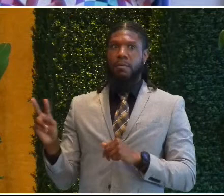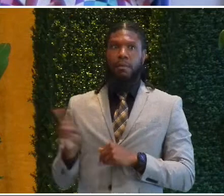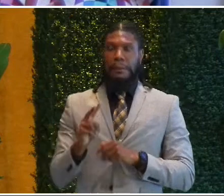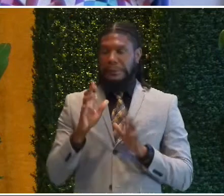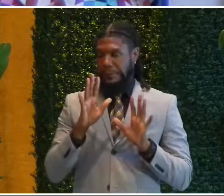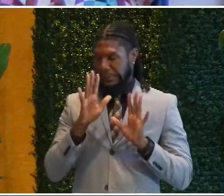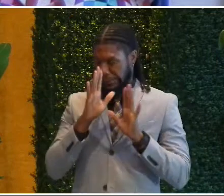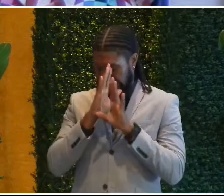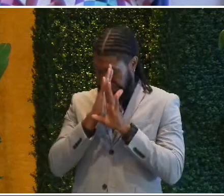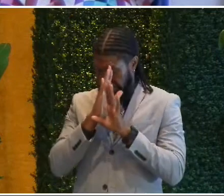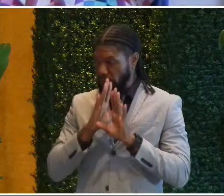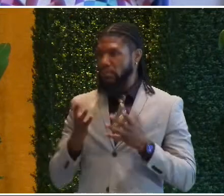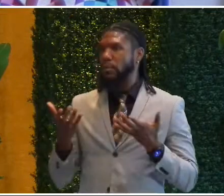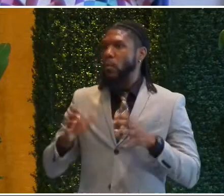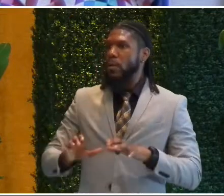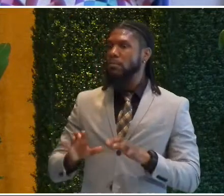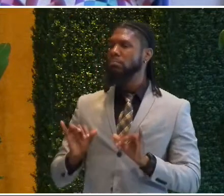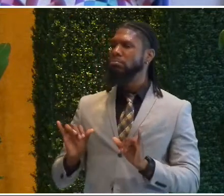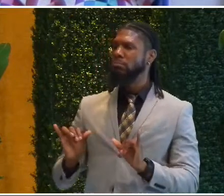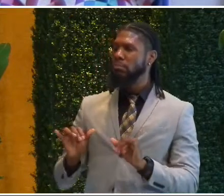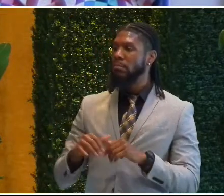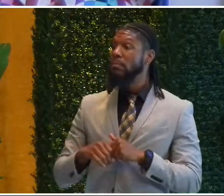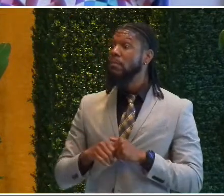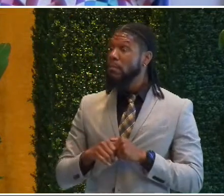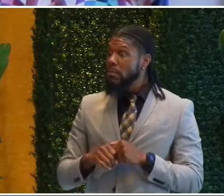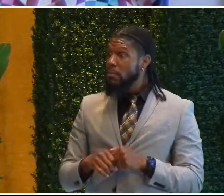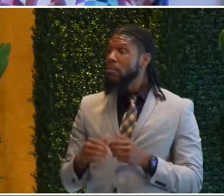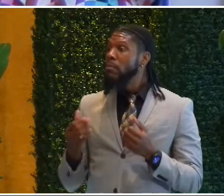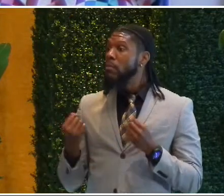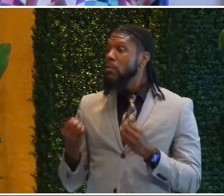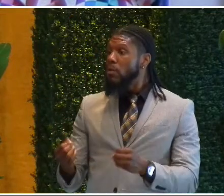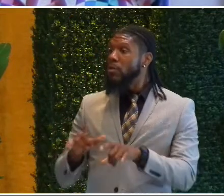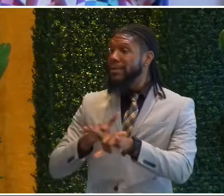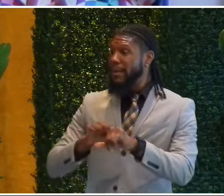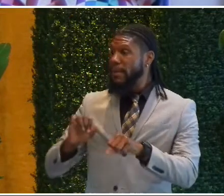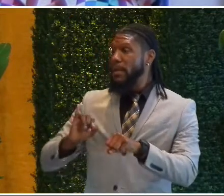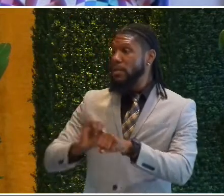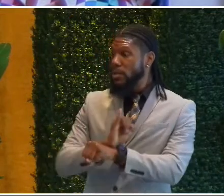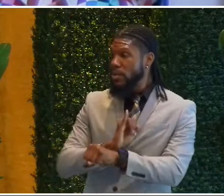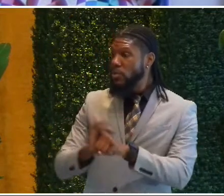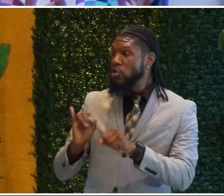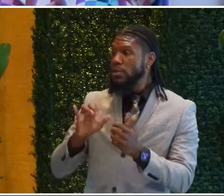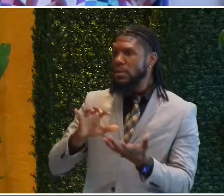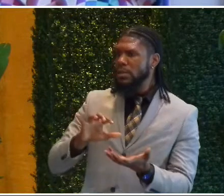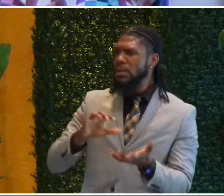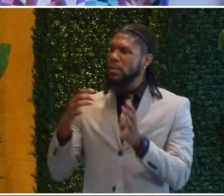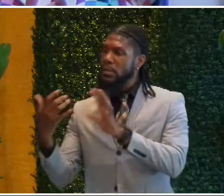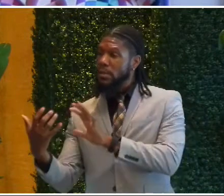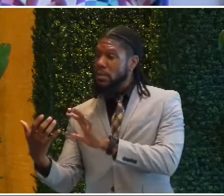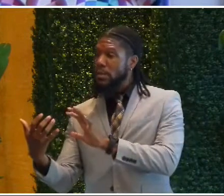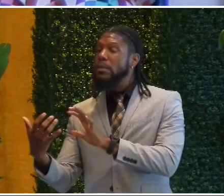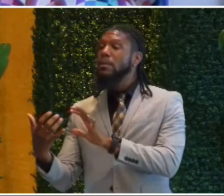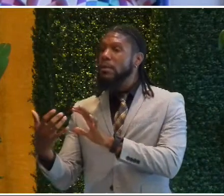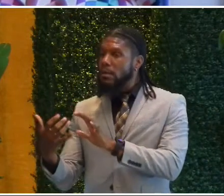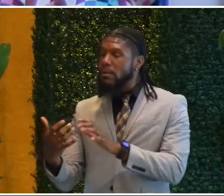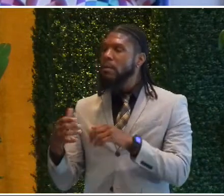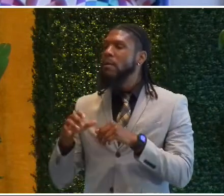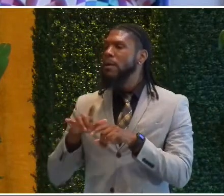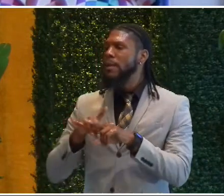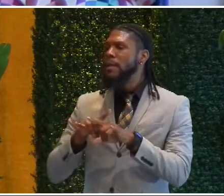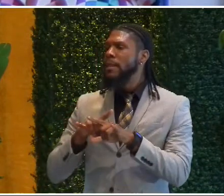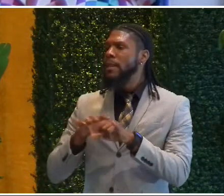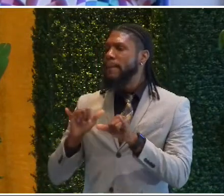same time was the Industrial Revolution, right? You have a ton of productivity and output, and at the same time, they